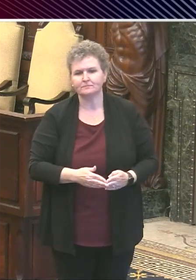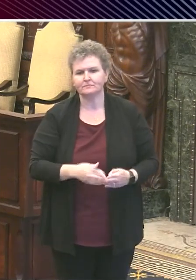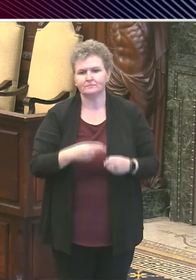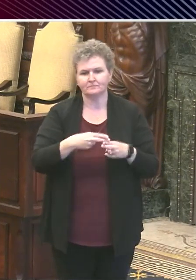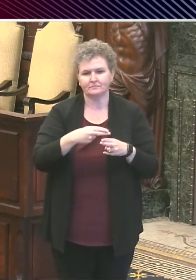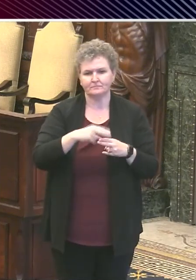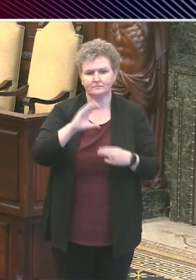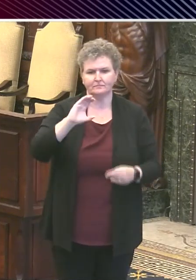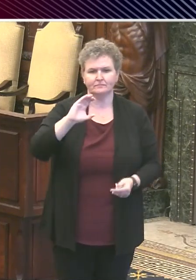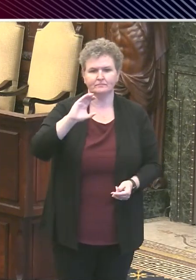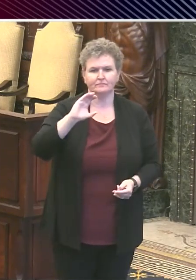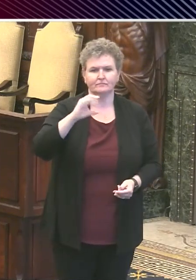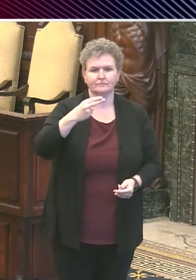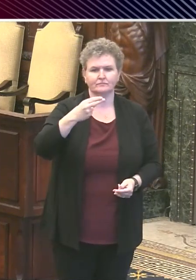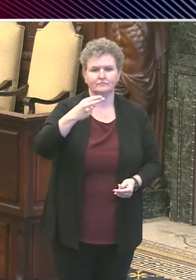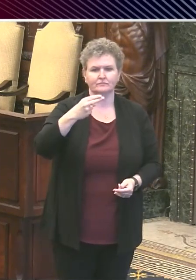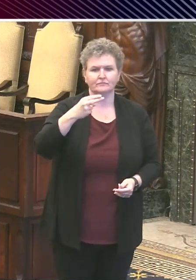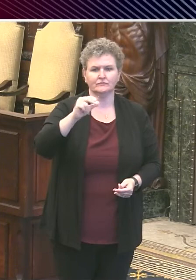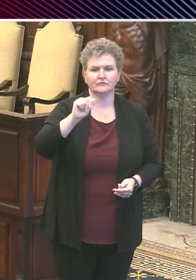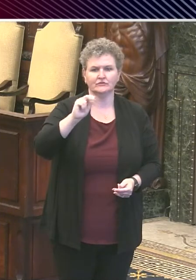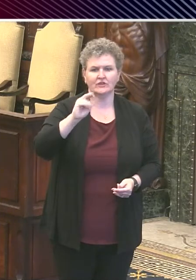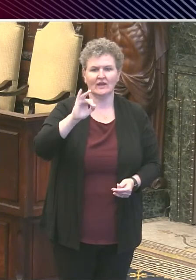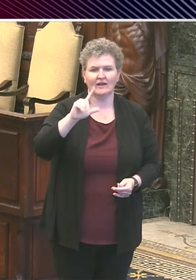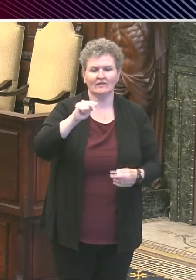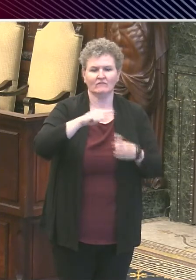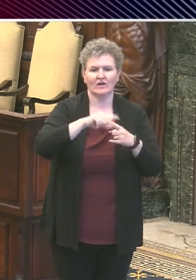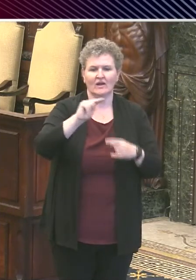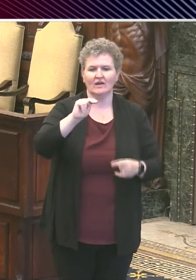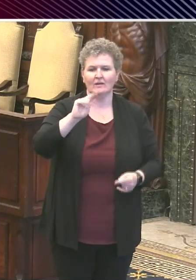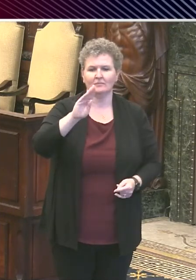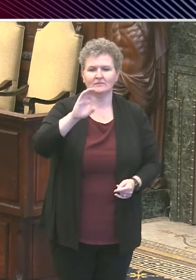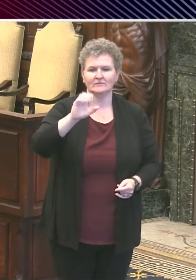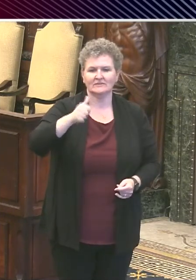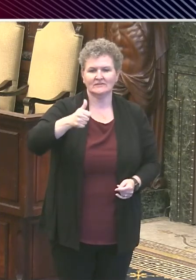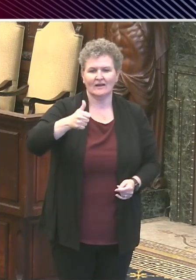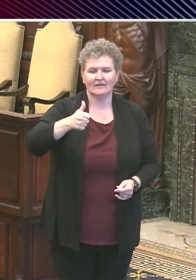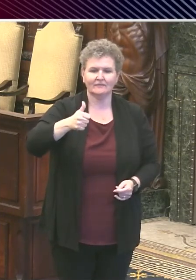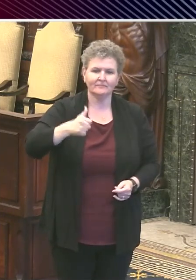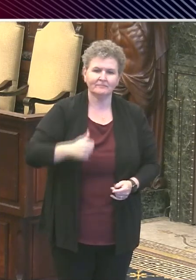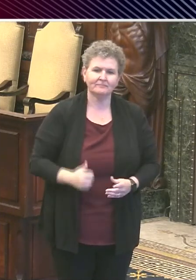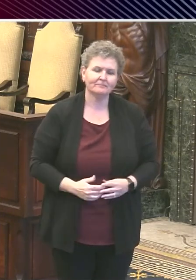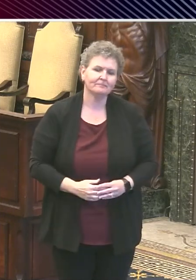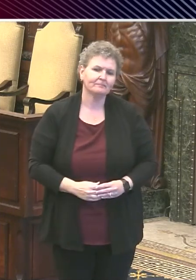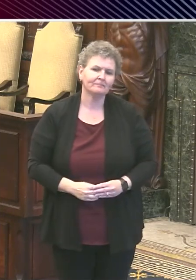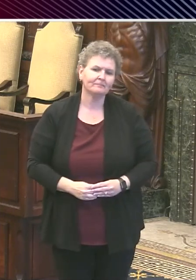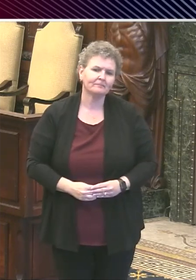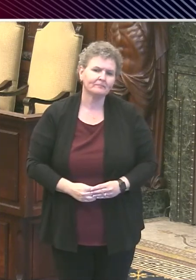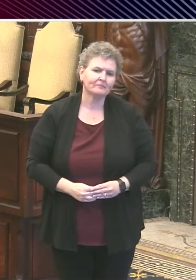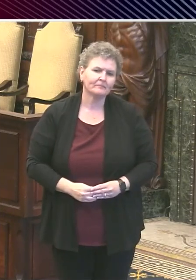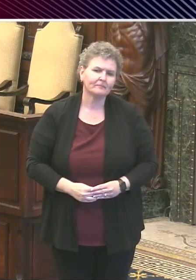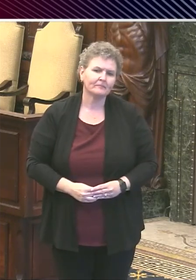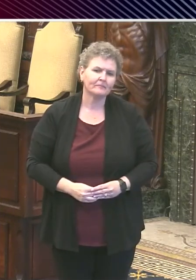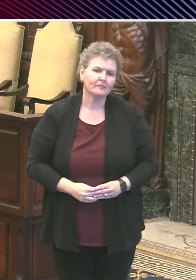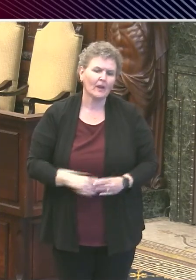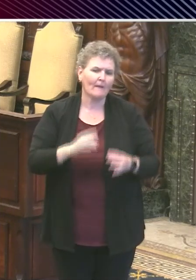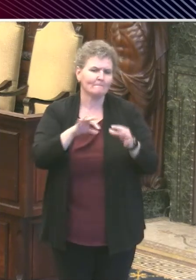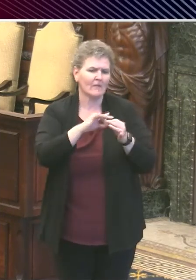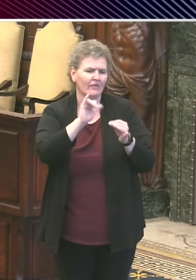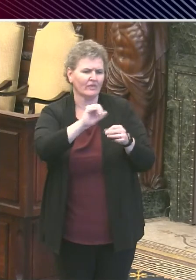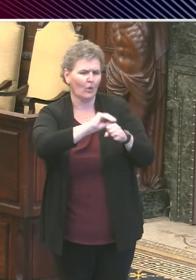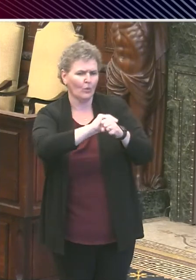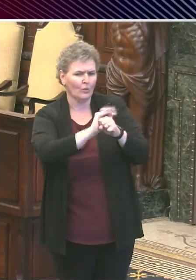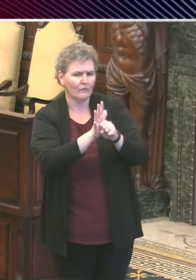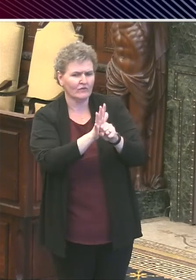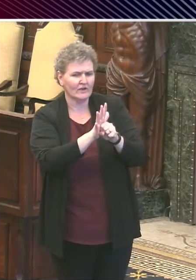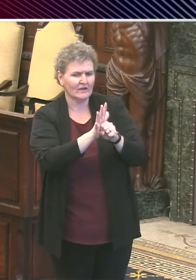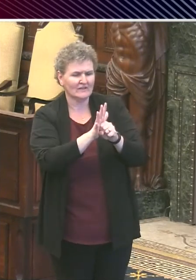10. Hi, everybody. So this question is tangentially related to COVID, so I hope you don't mind me asking it.